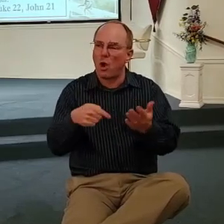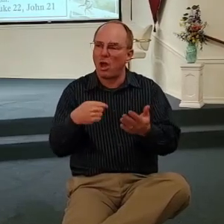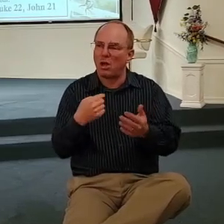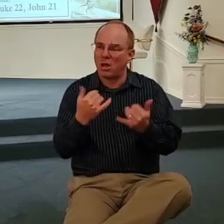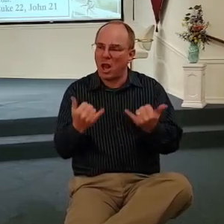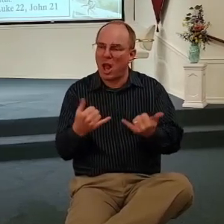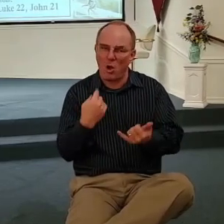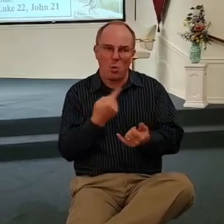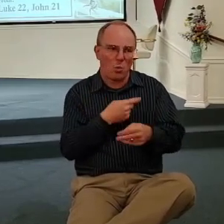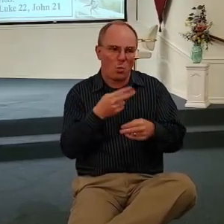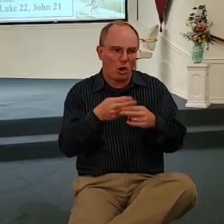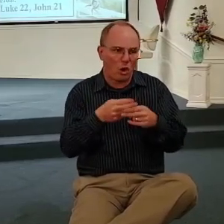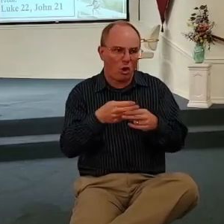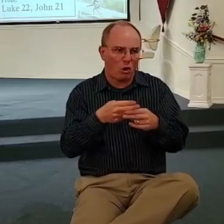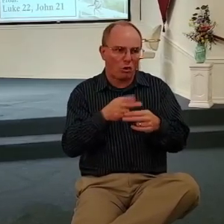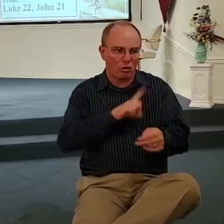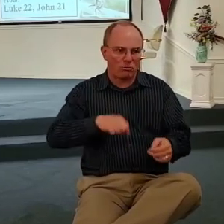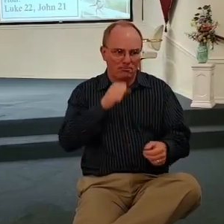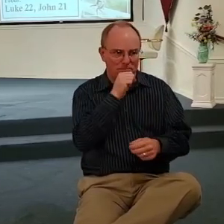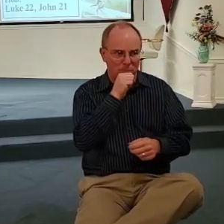hold as communion.